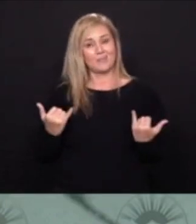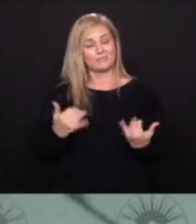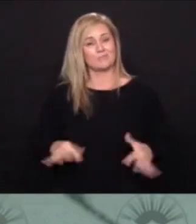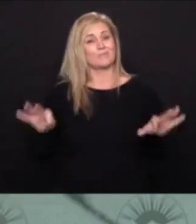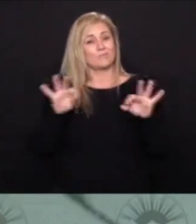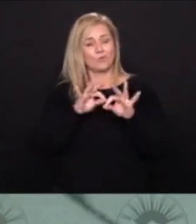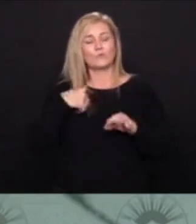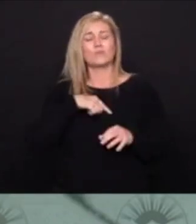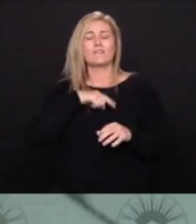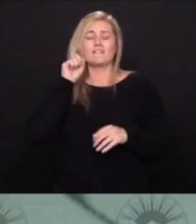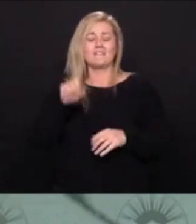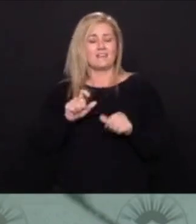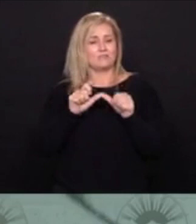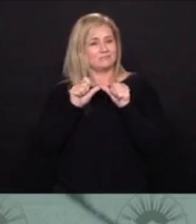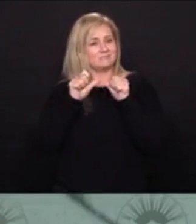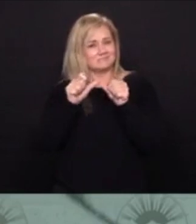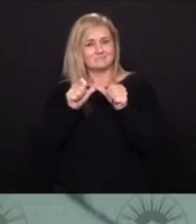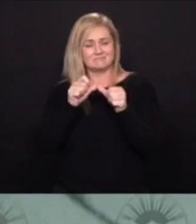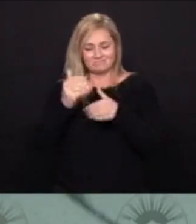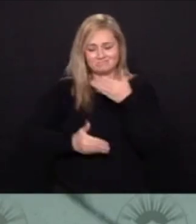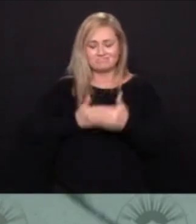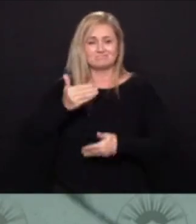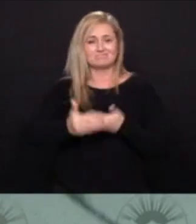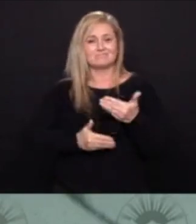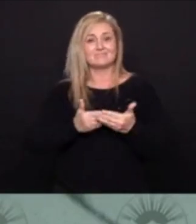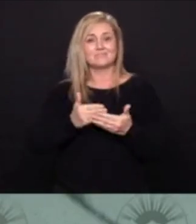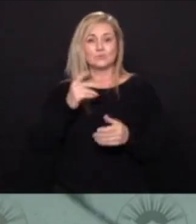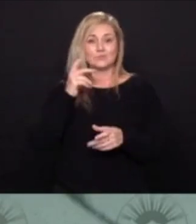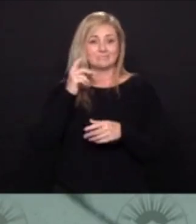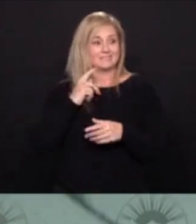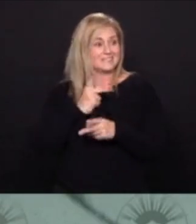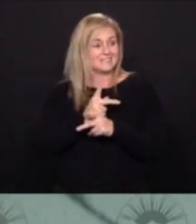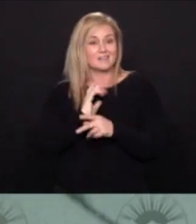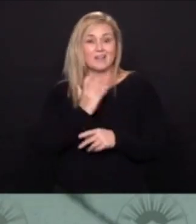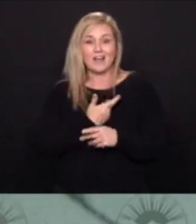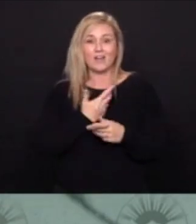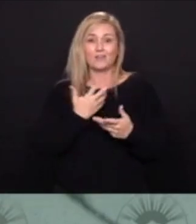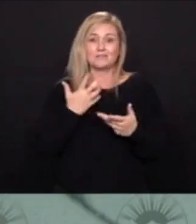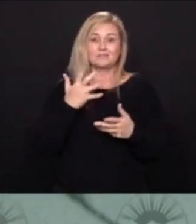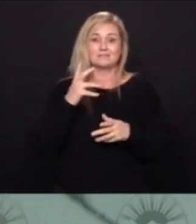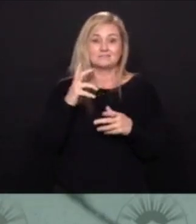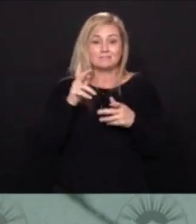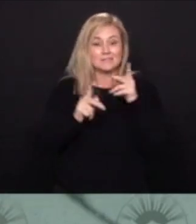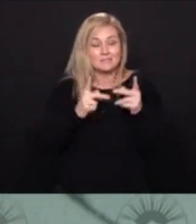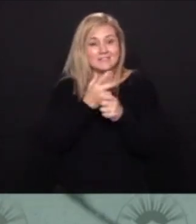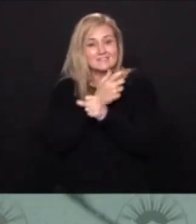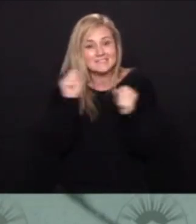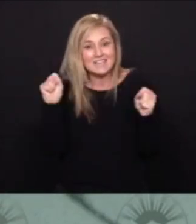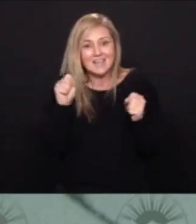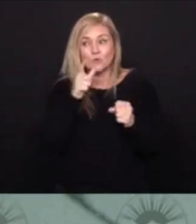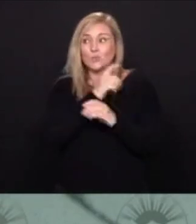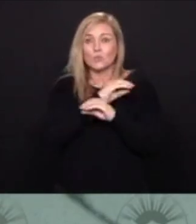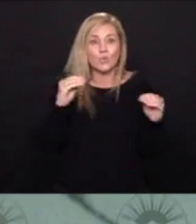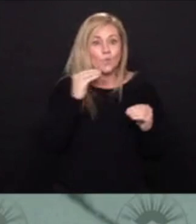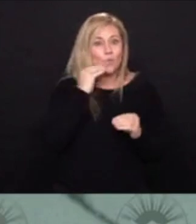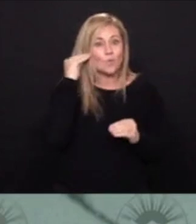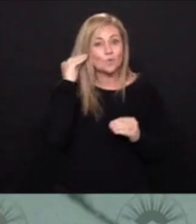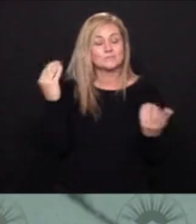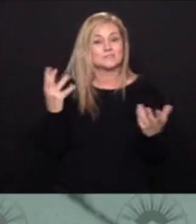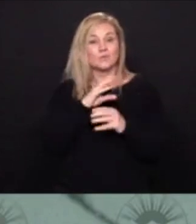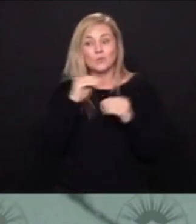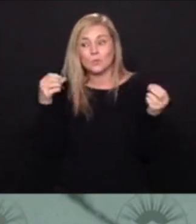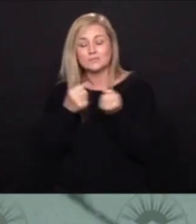continue moving forward with bold measures to house our most vulnerable people and to do so in a way that creates long-term